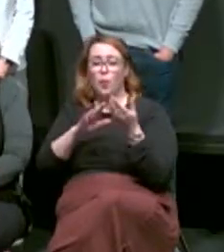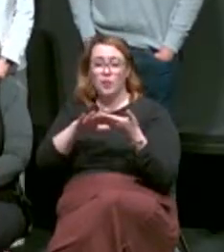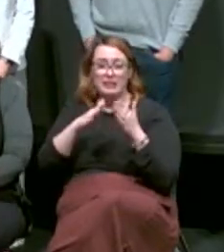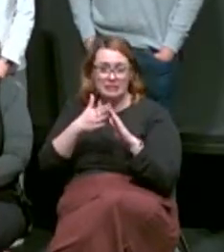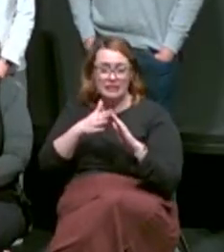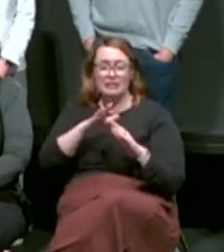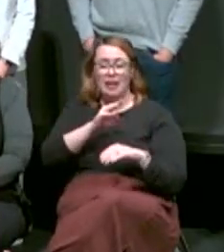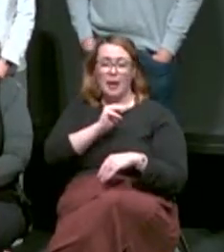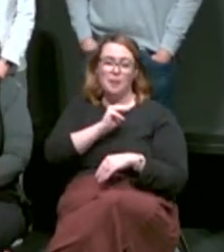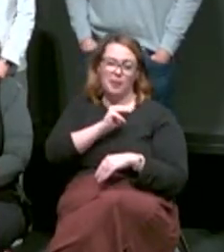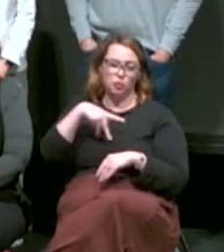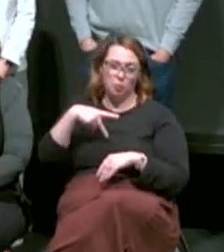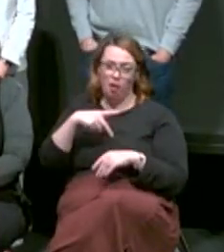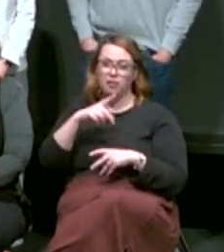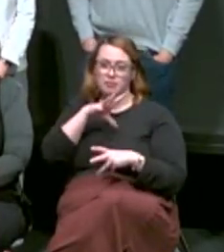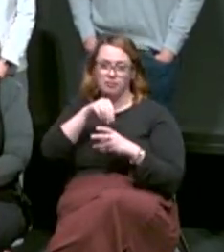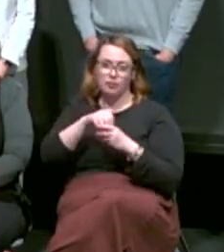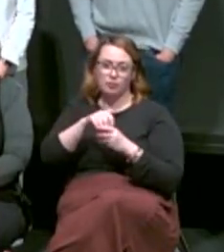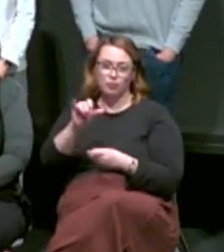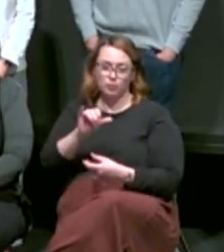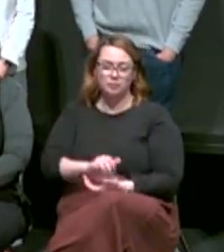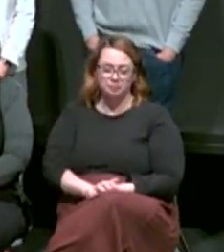Metro Parks have been sort of in that realm.